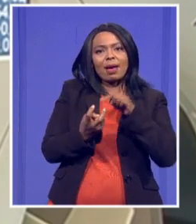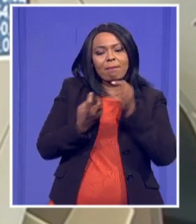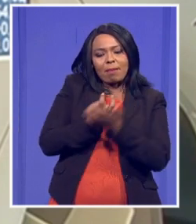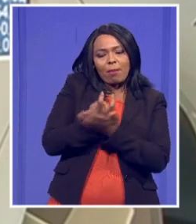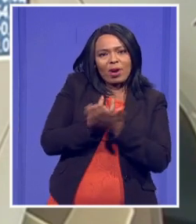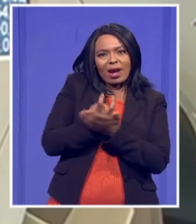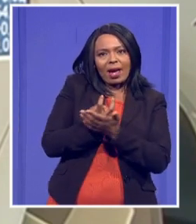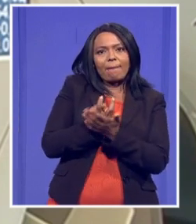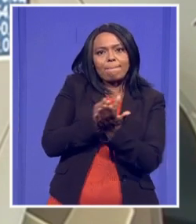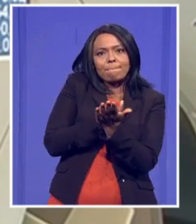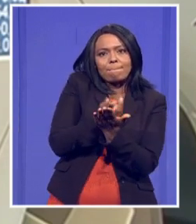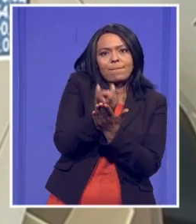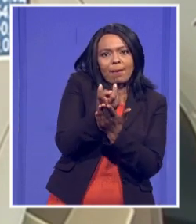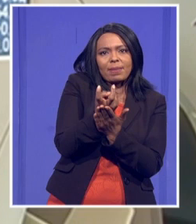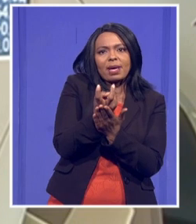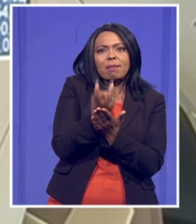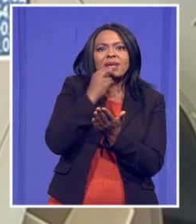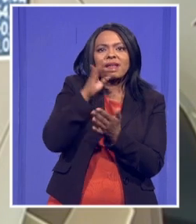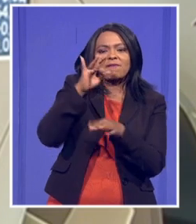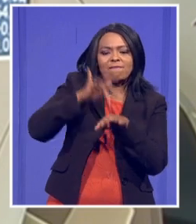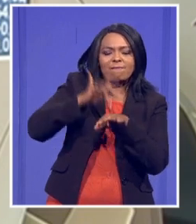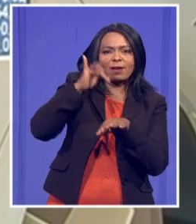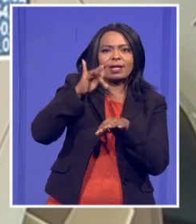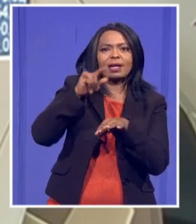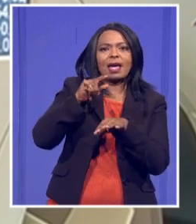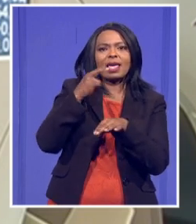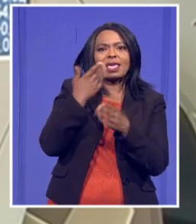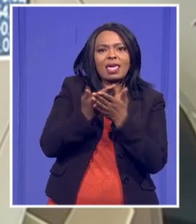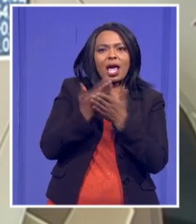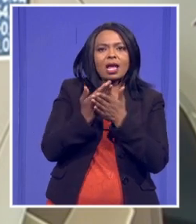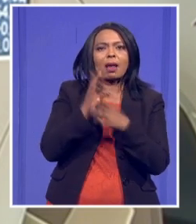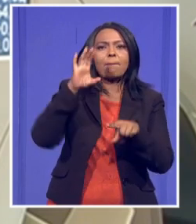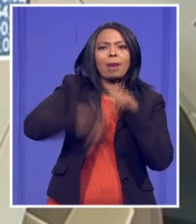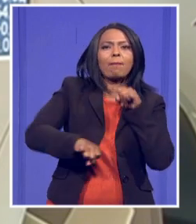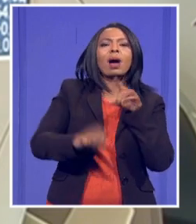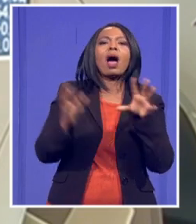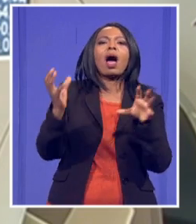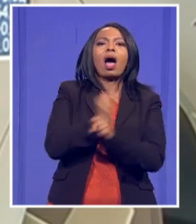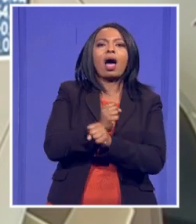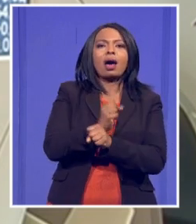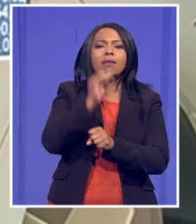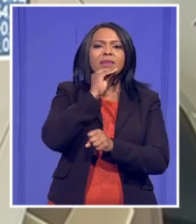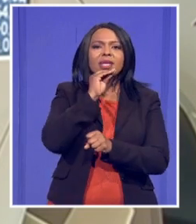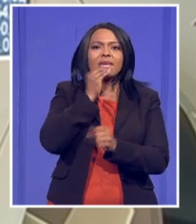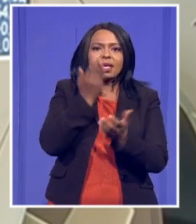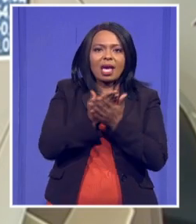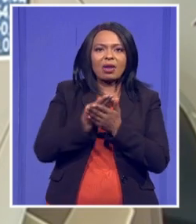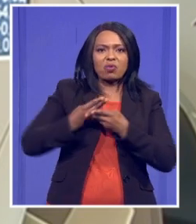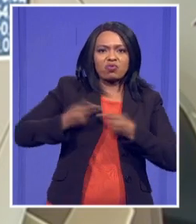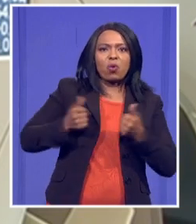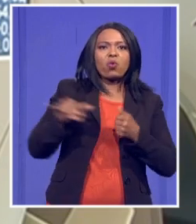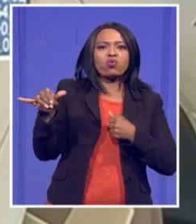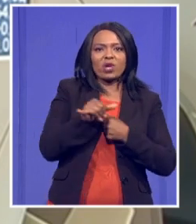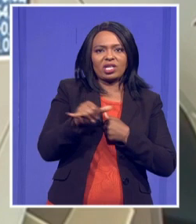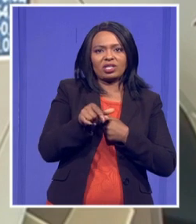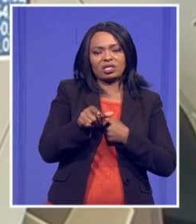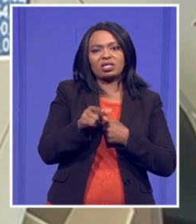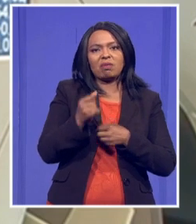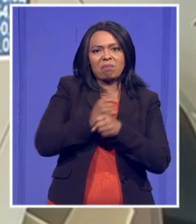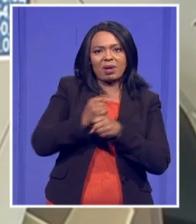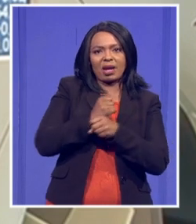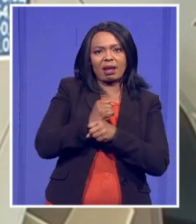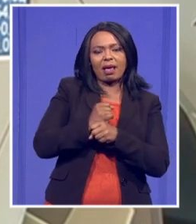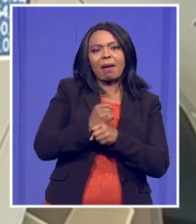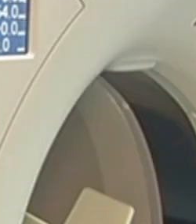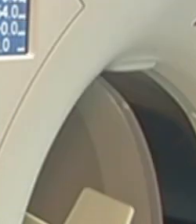able to pinpoint and direct you to say that's where you can do your biopsy. So every patient, before they could go through